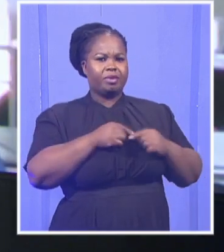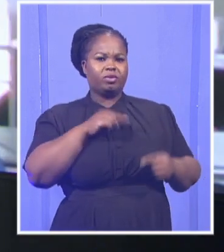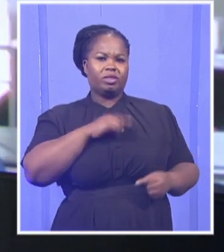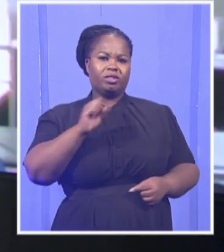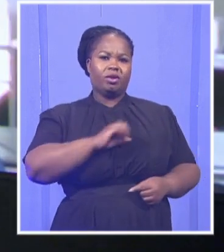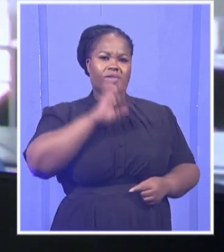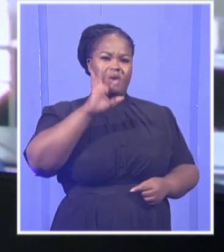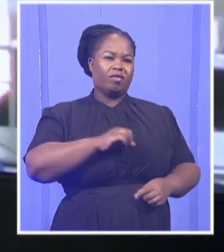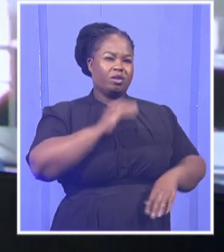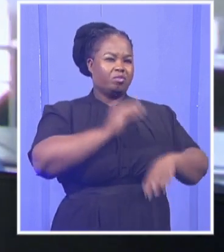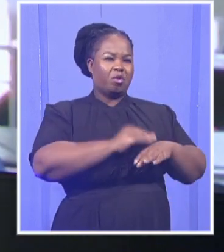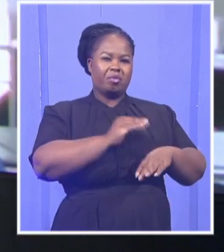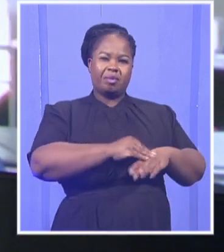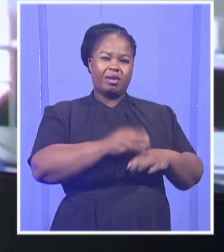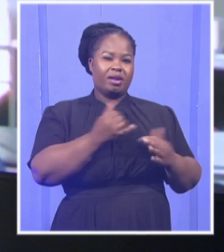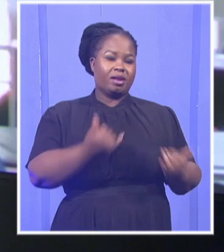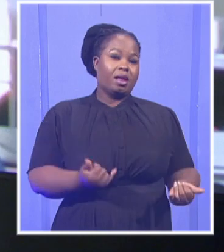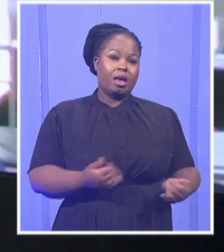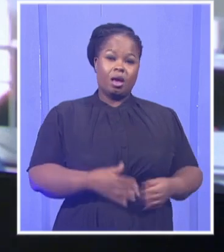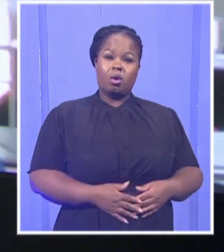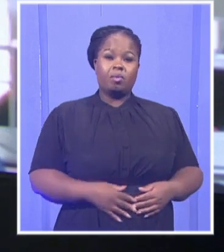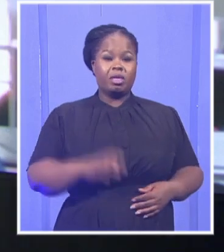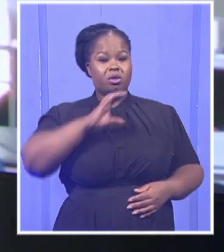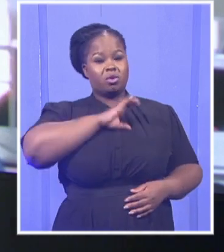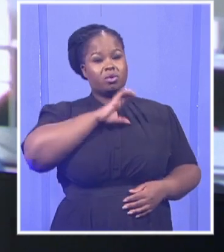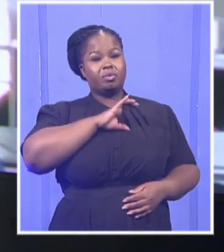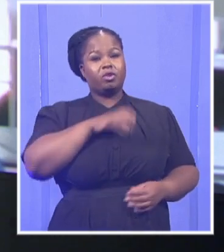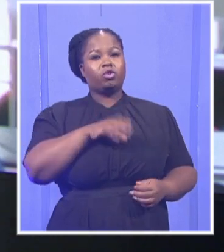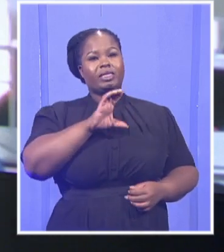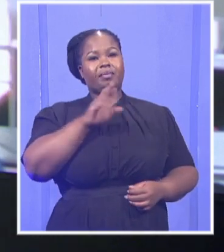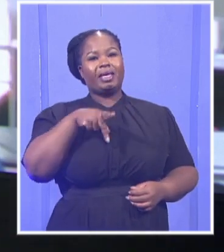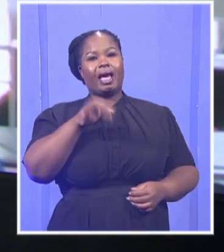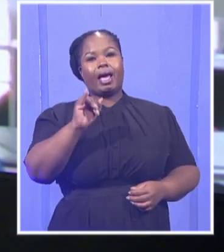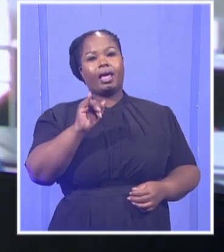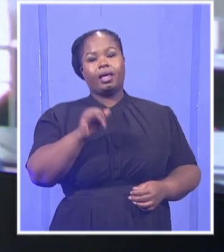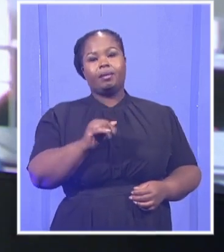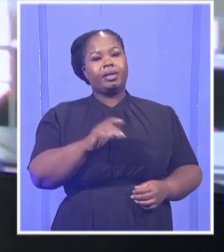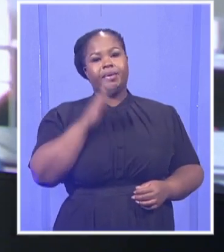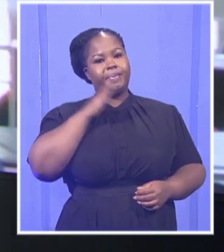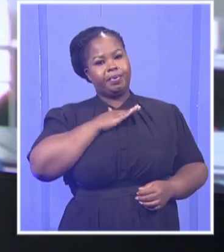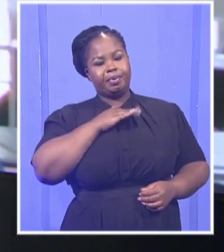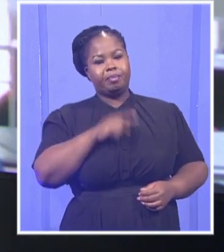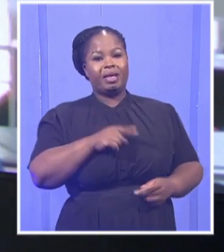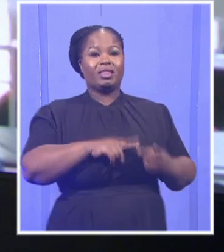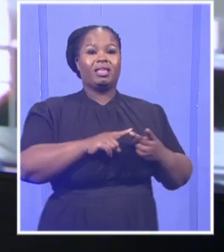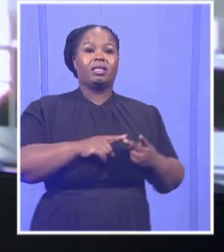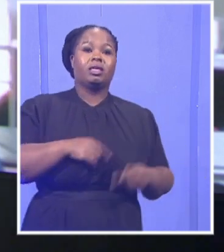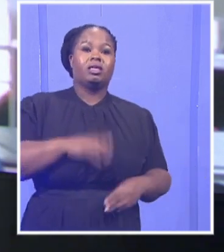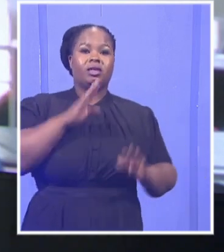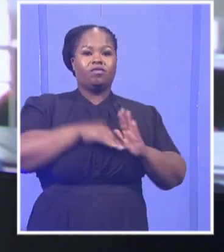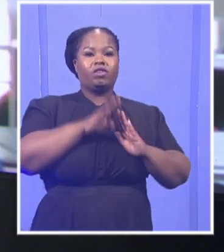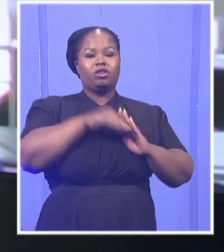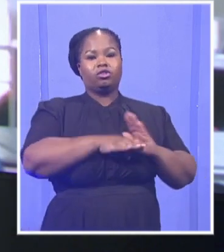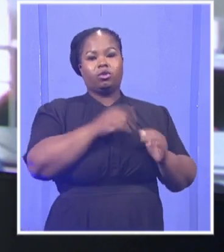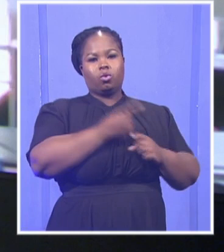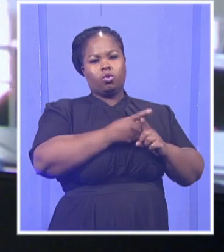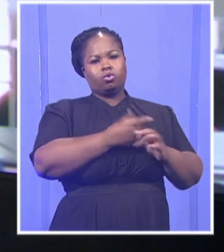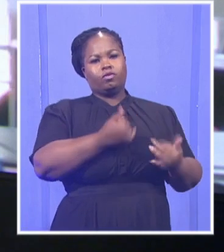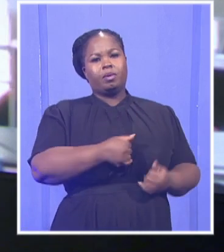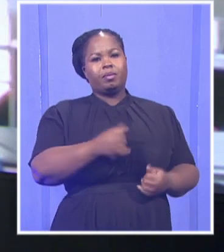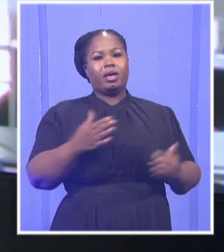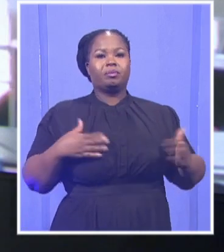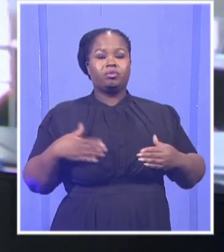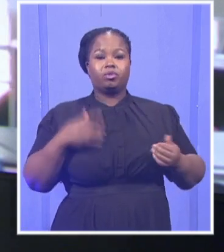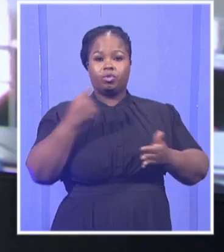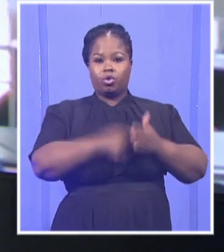Africa's problems are not so much the consumer price inflation, but inflation caused by the administered costs